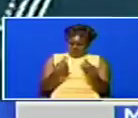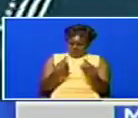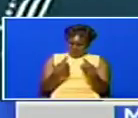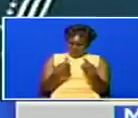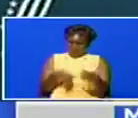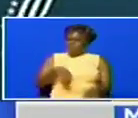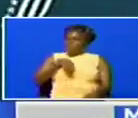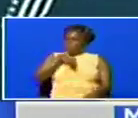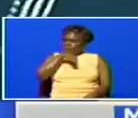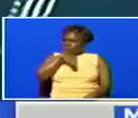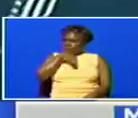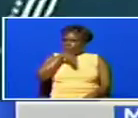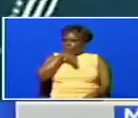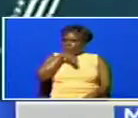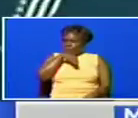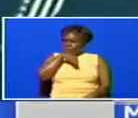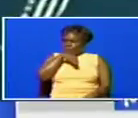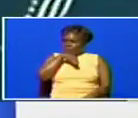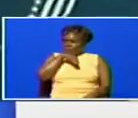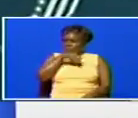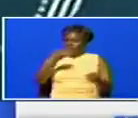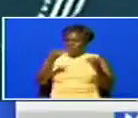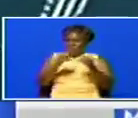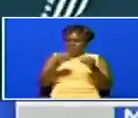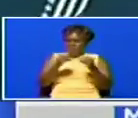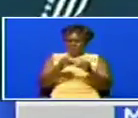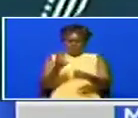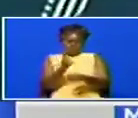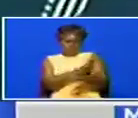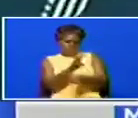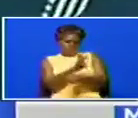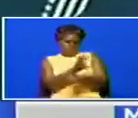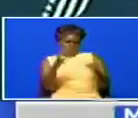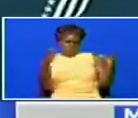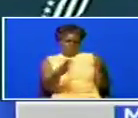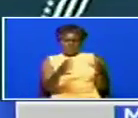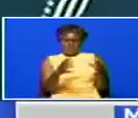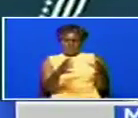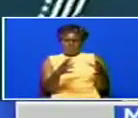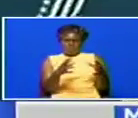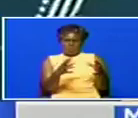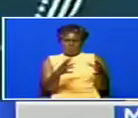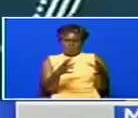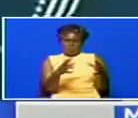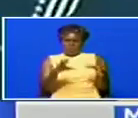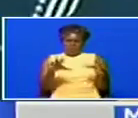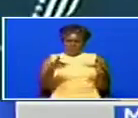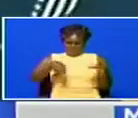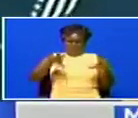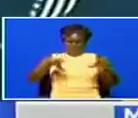Mr. Odinga met with the team of observers who accepted to hear his